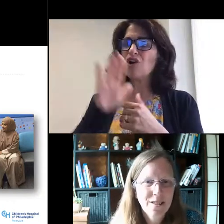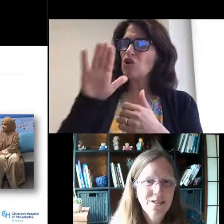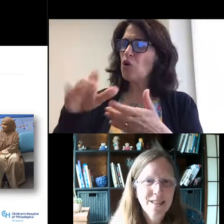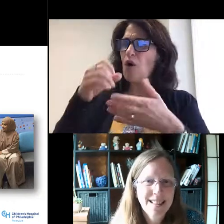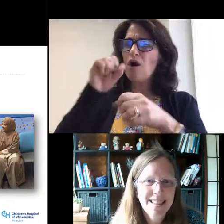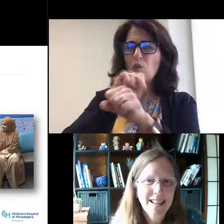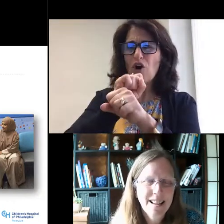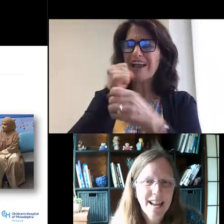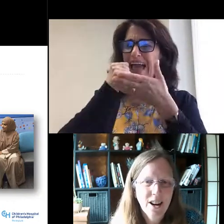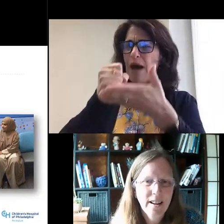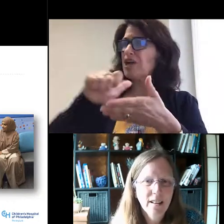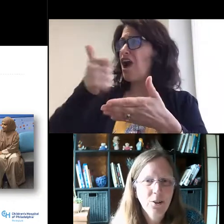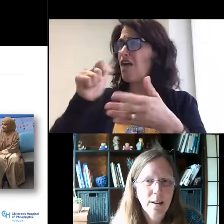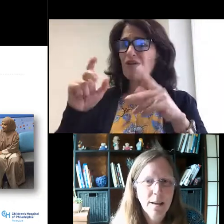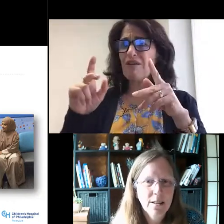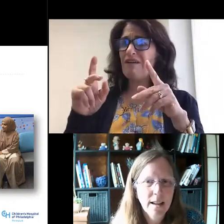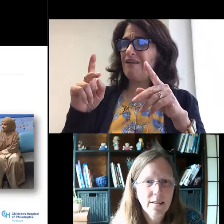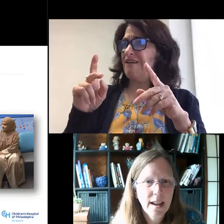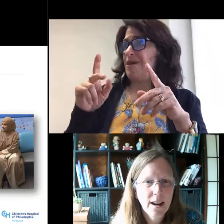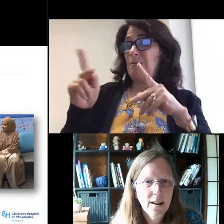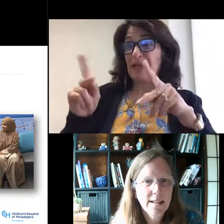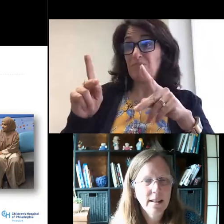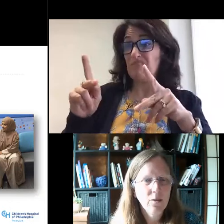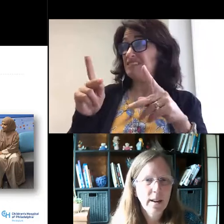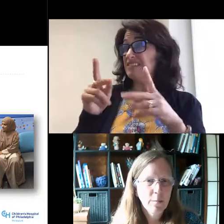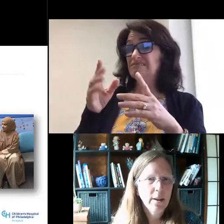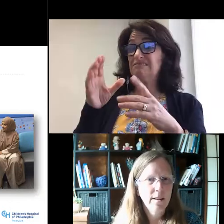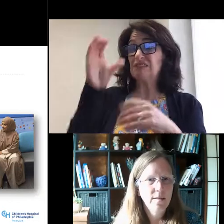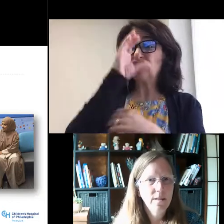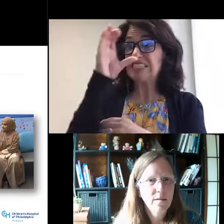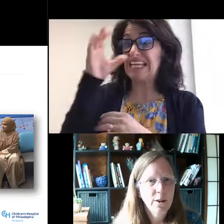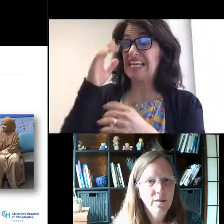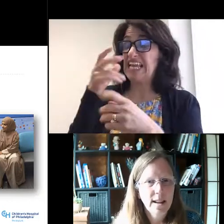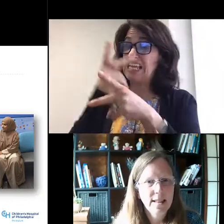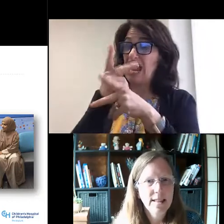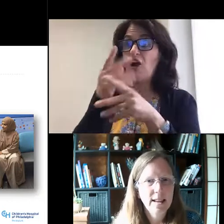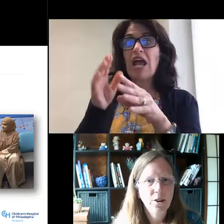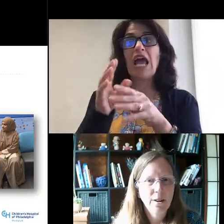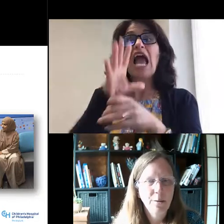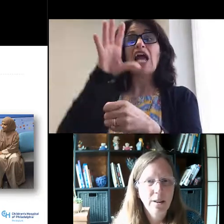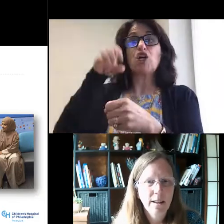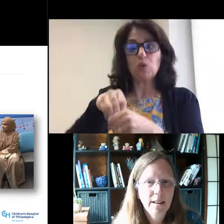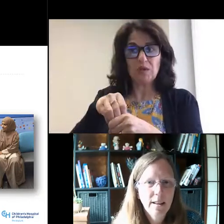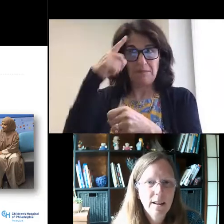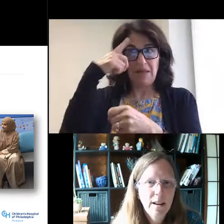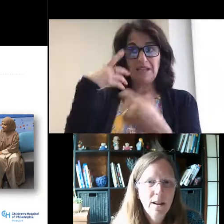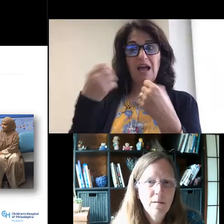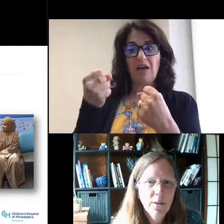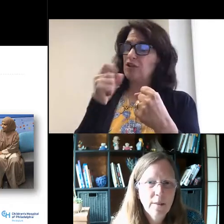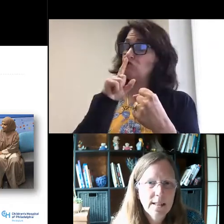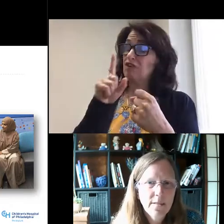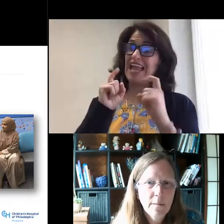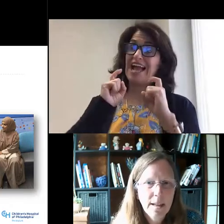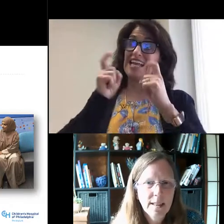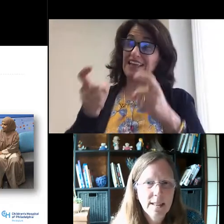helping others to seek care, including mental health care, is an incredible gift for your friends and your community. For